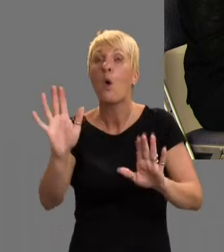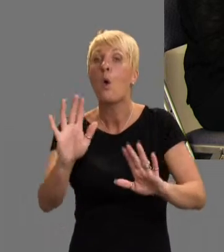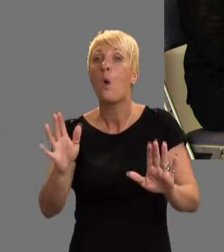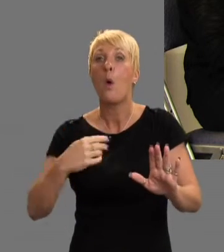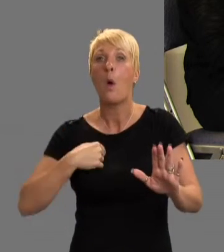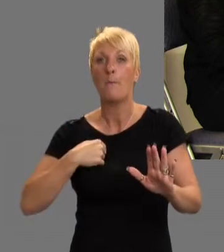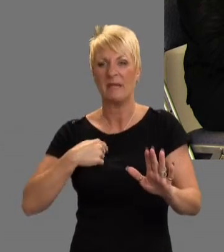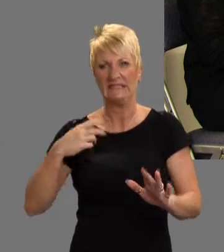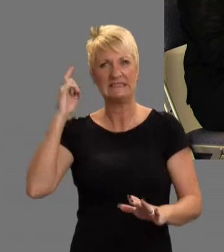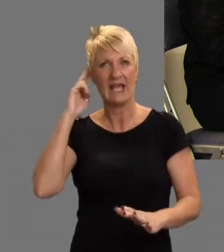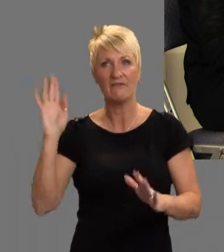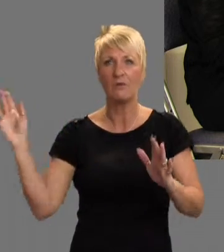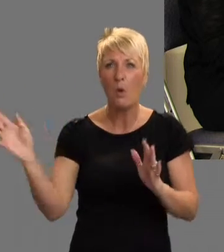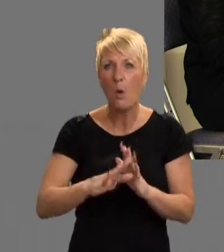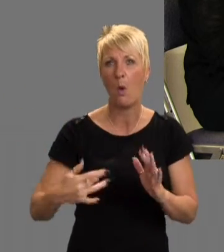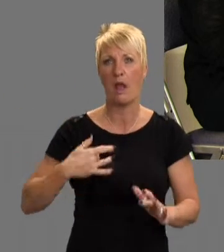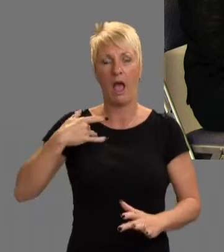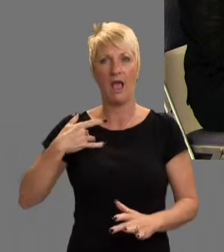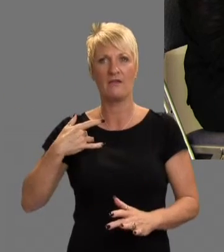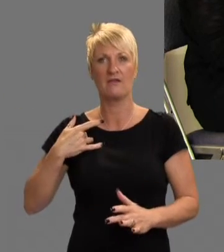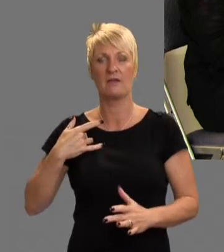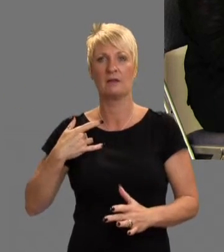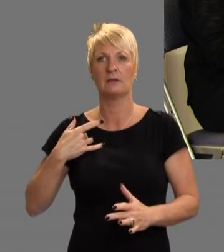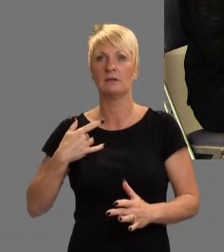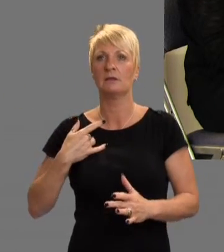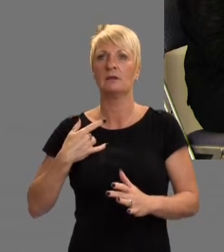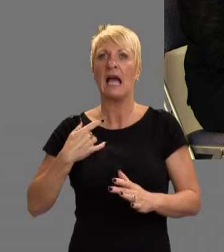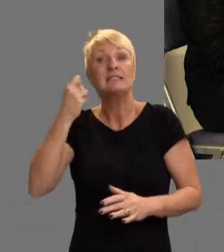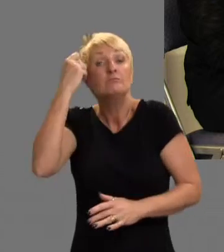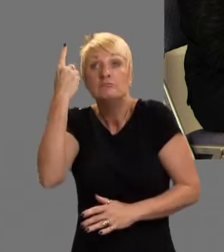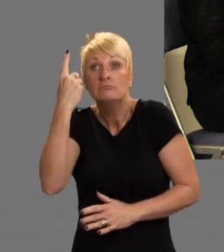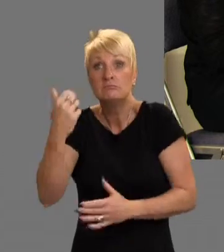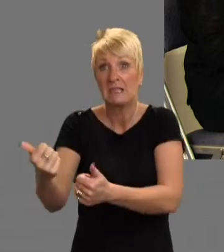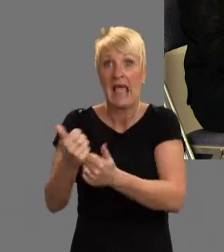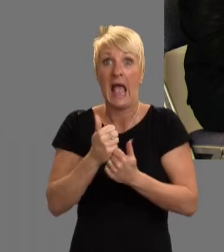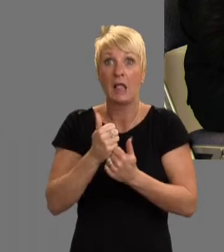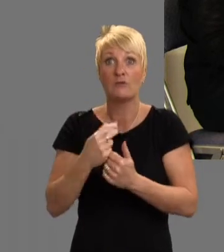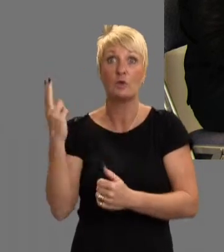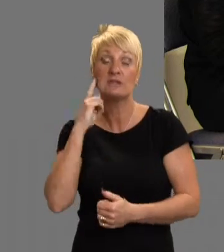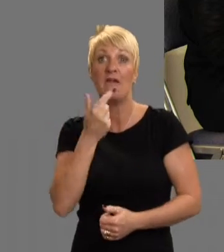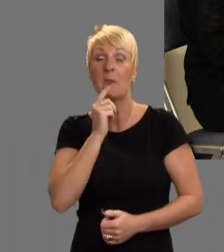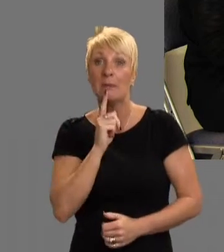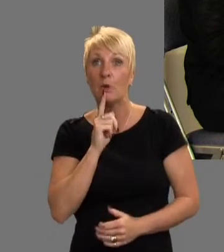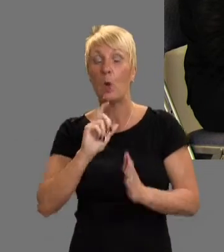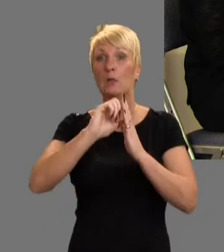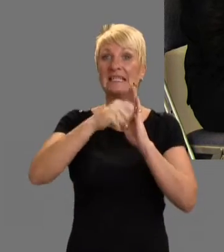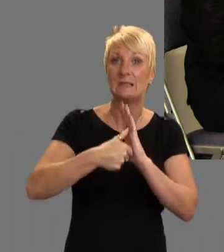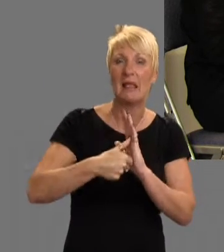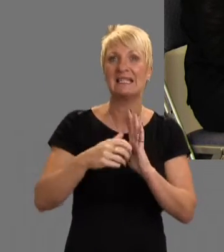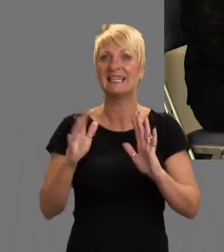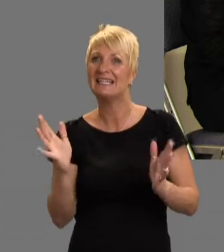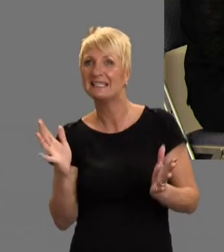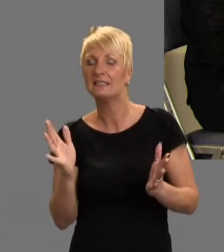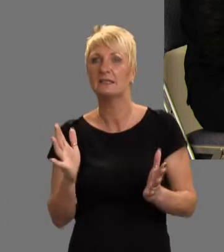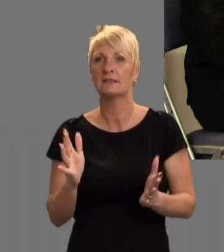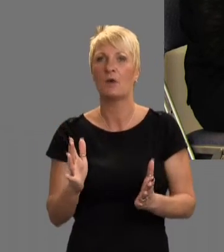I'm deaf life, I didn't know there was help out there for the deaf people or the disability